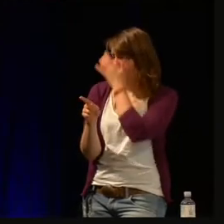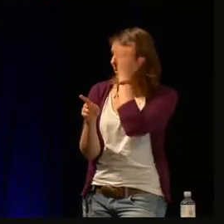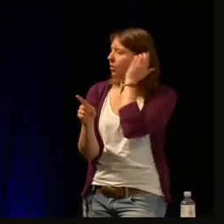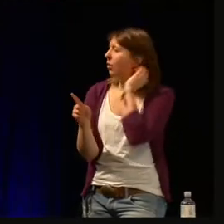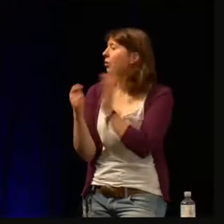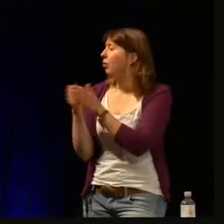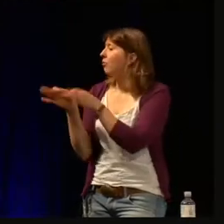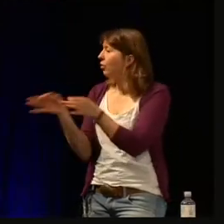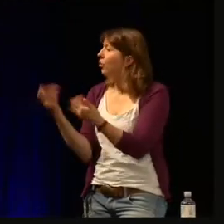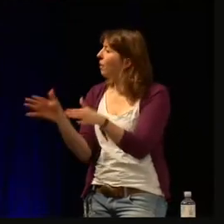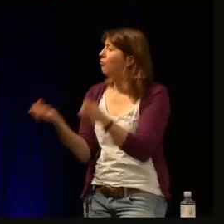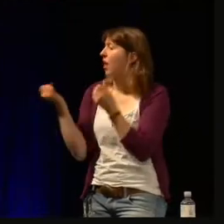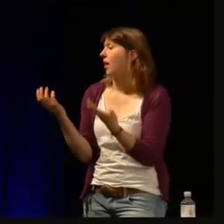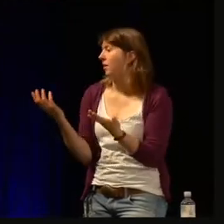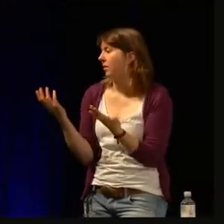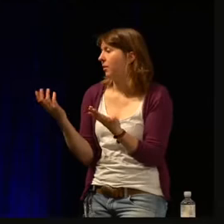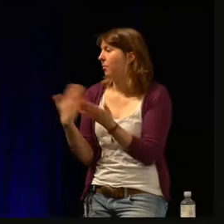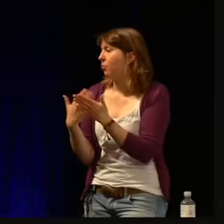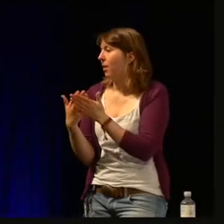this bias was